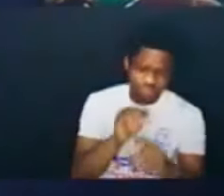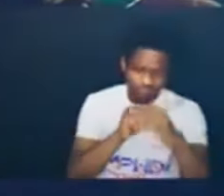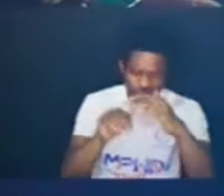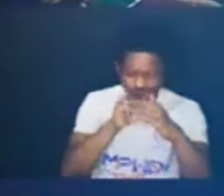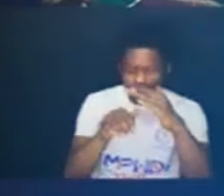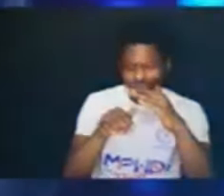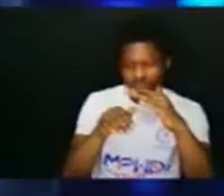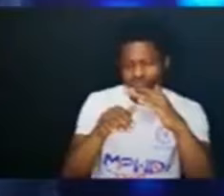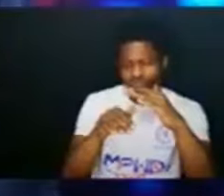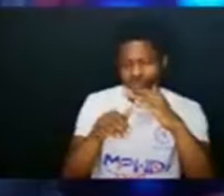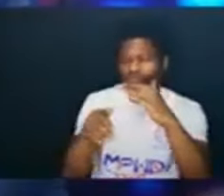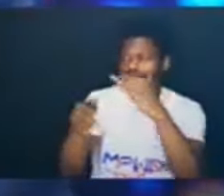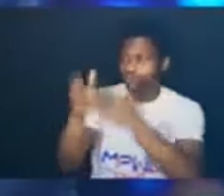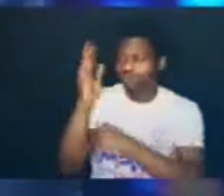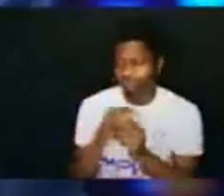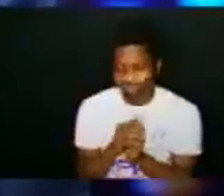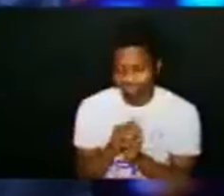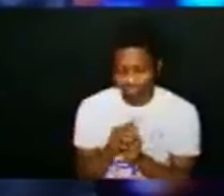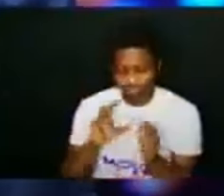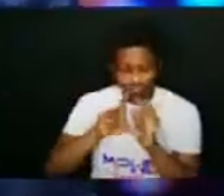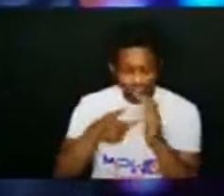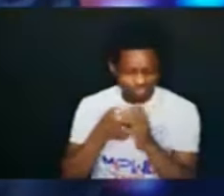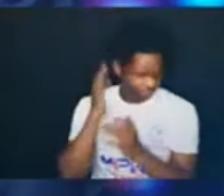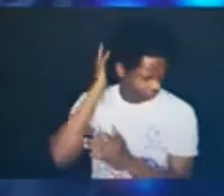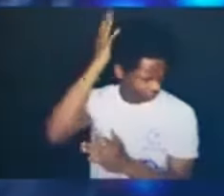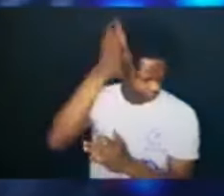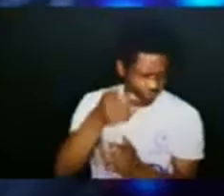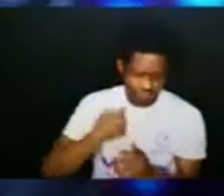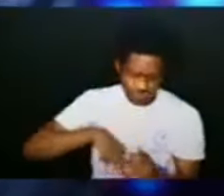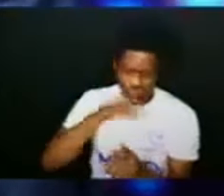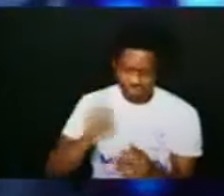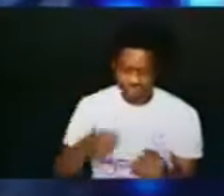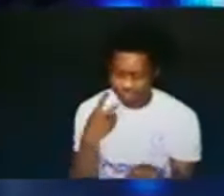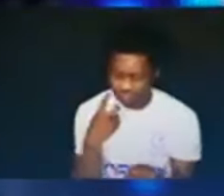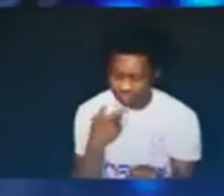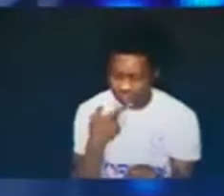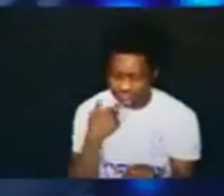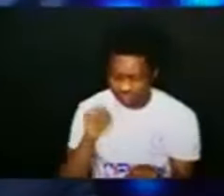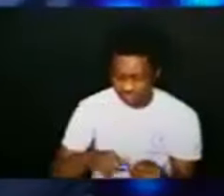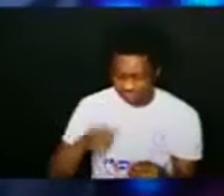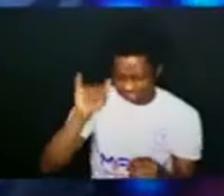That we can also say that this is our boast. We have